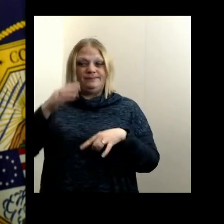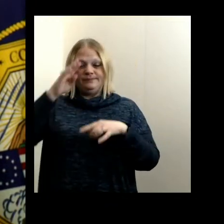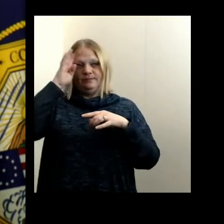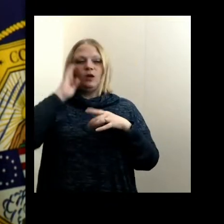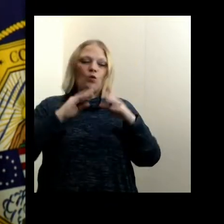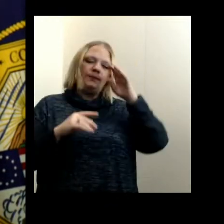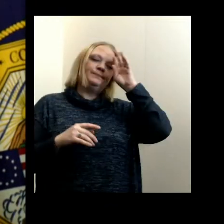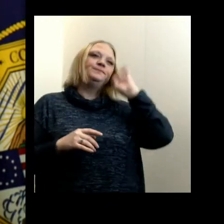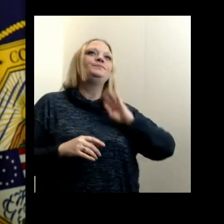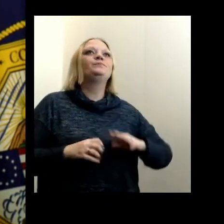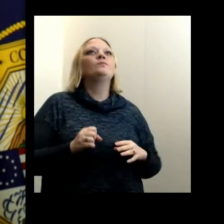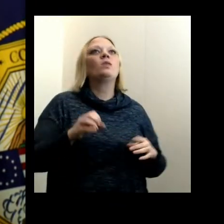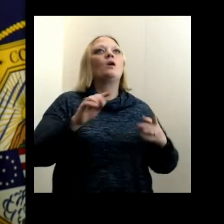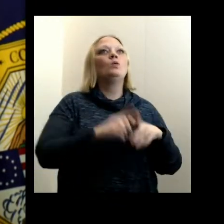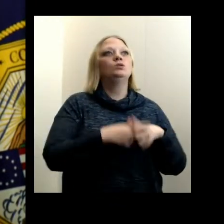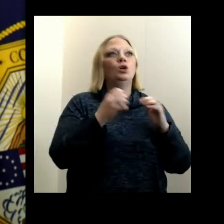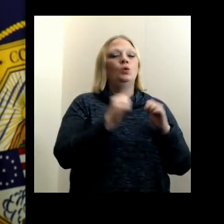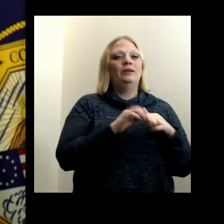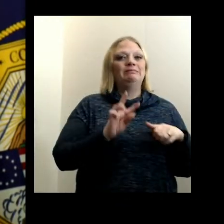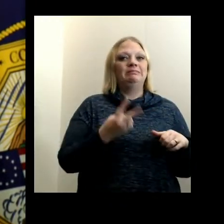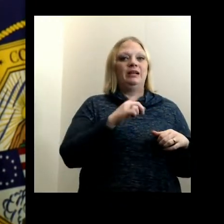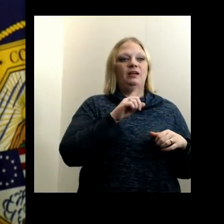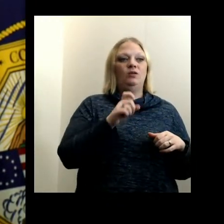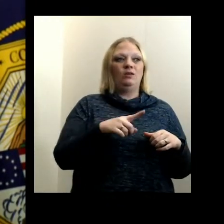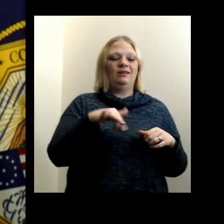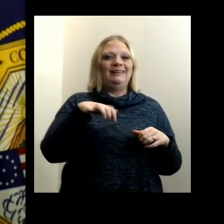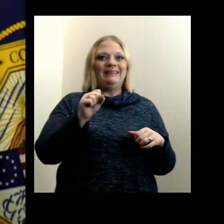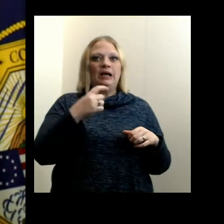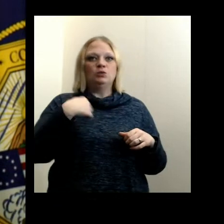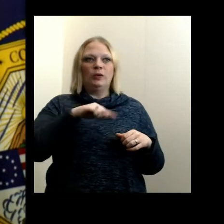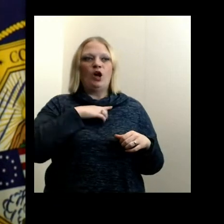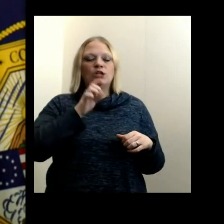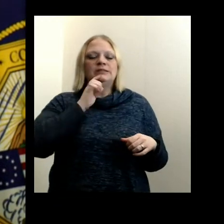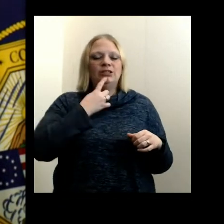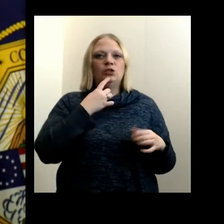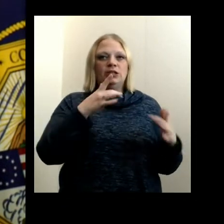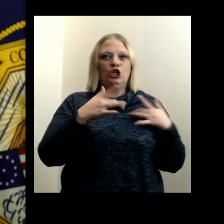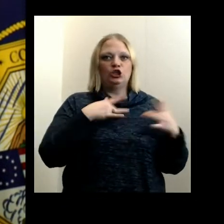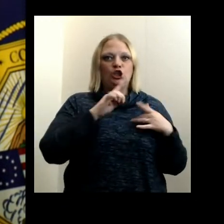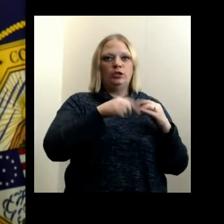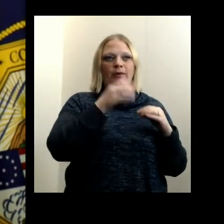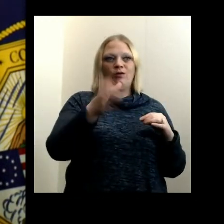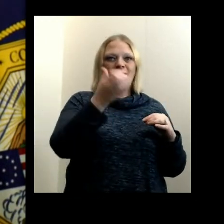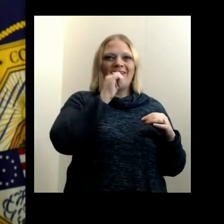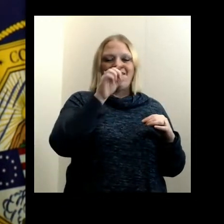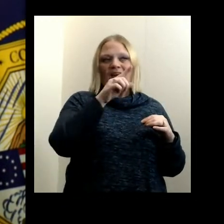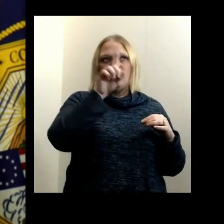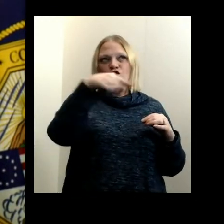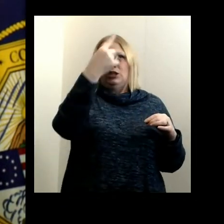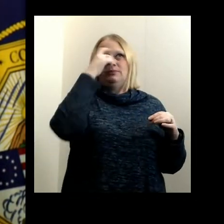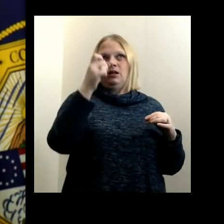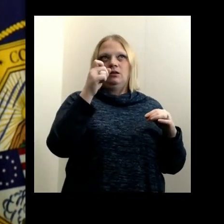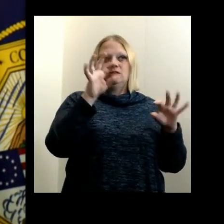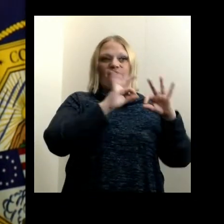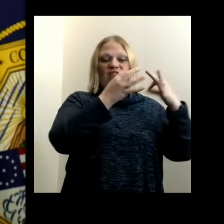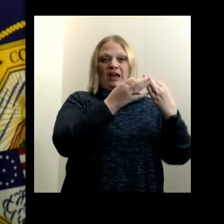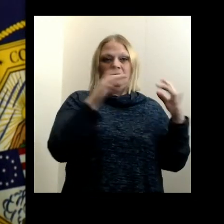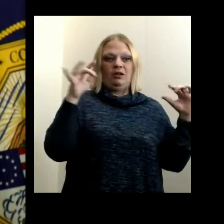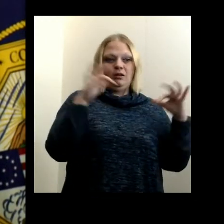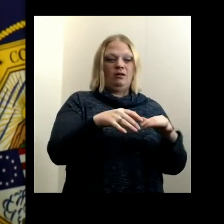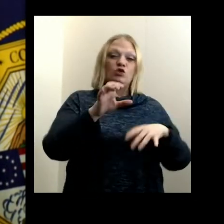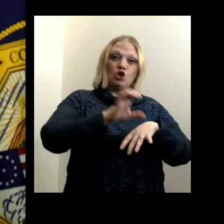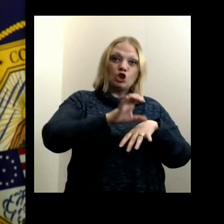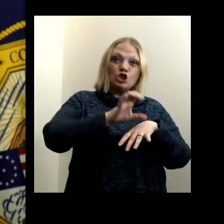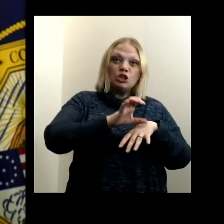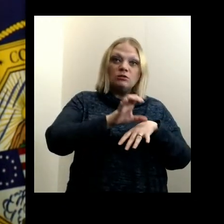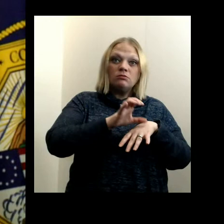you. Starting with the second question, we are exceptionally concerned about Christmas, and not just because of family gatherings, but church.